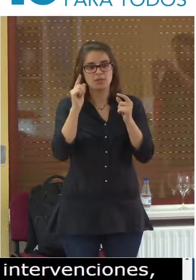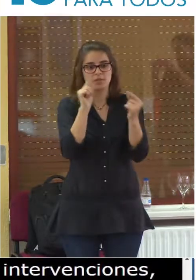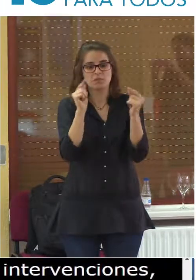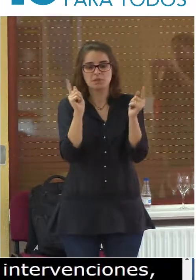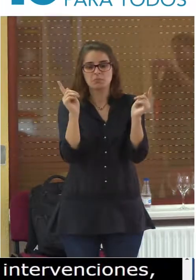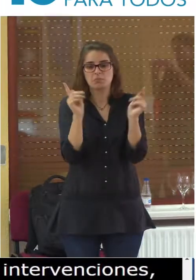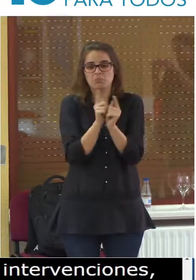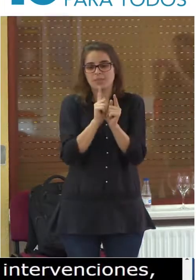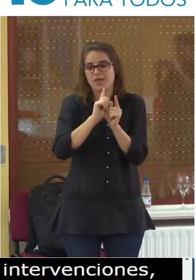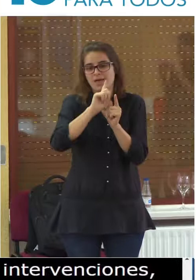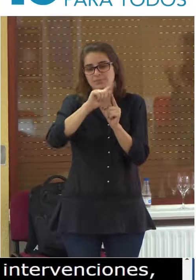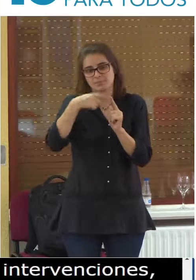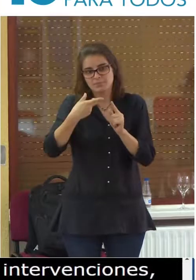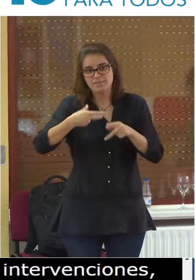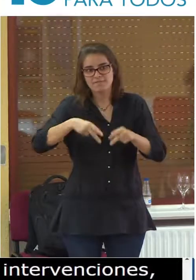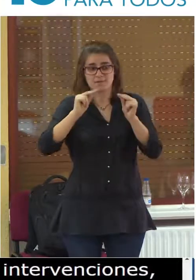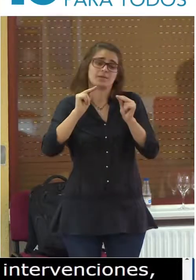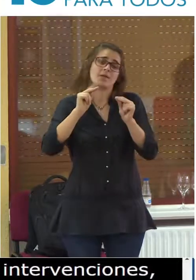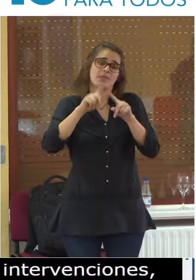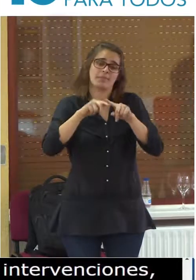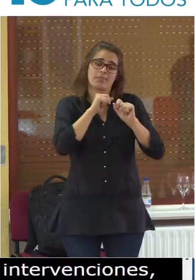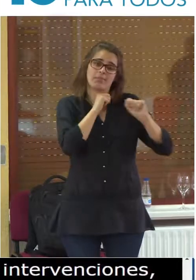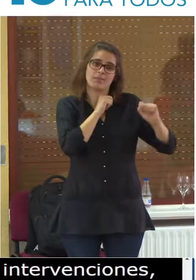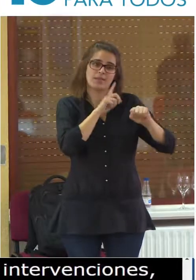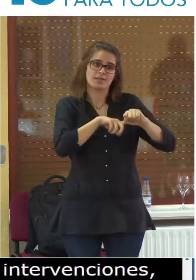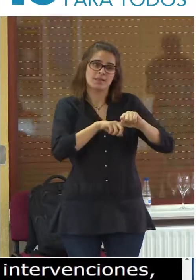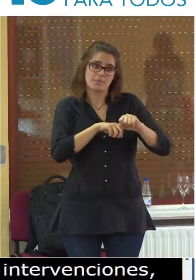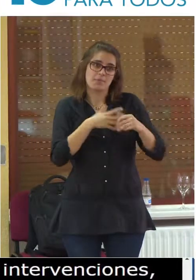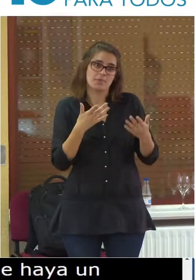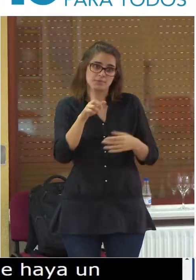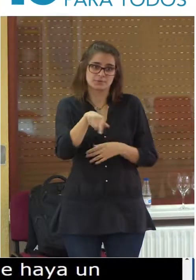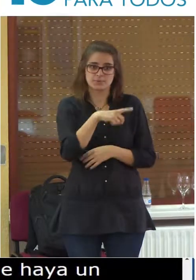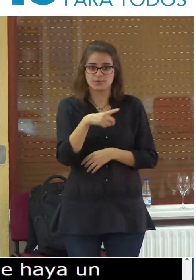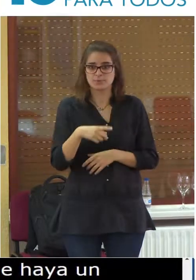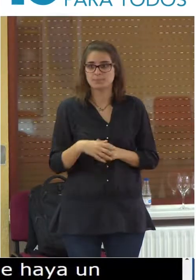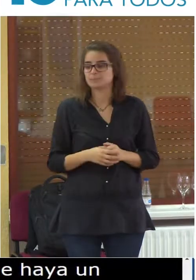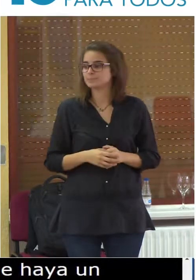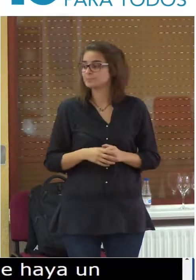a small discussion, a debate if we have time, depending on the time really.